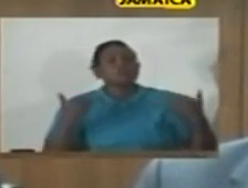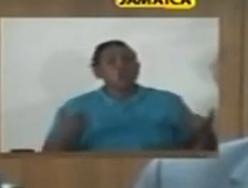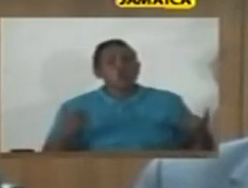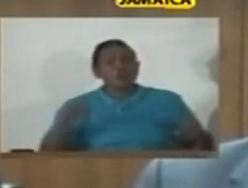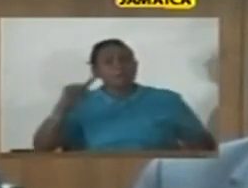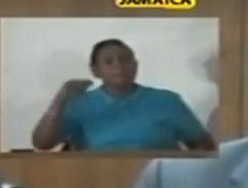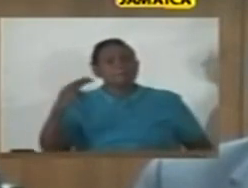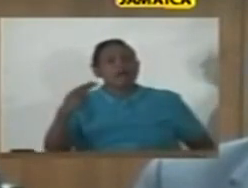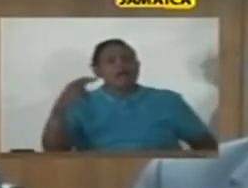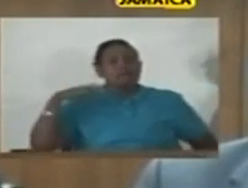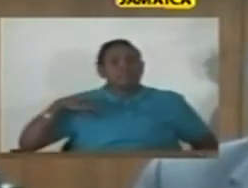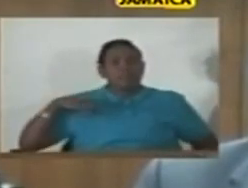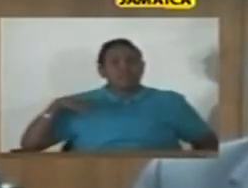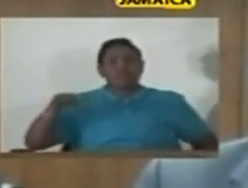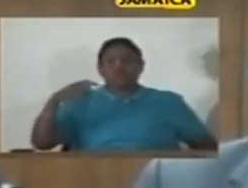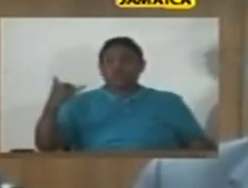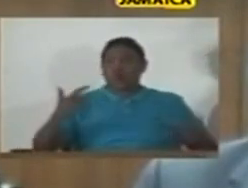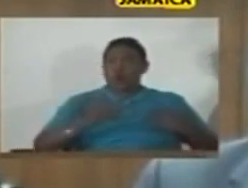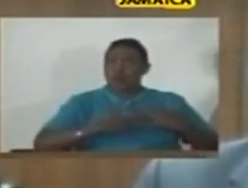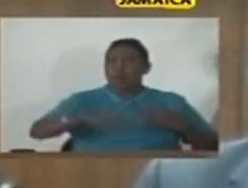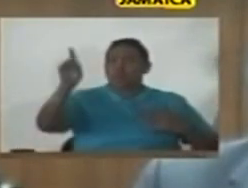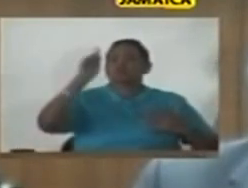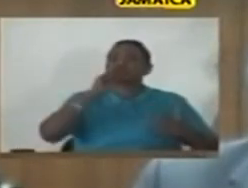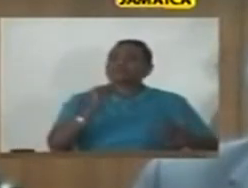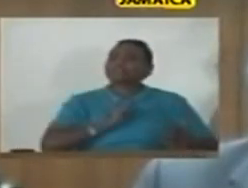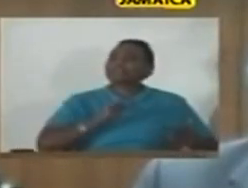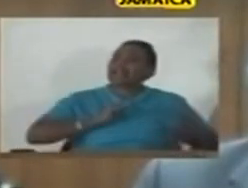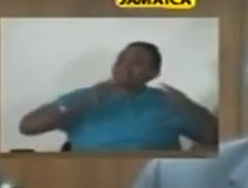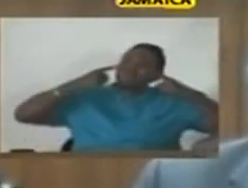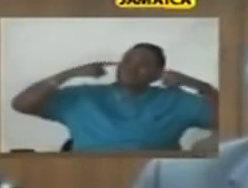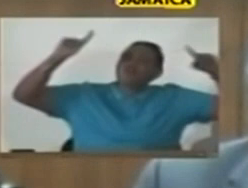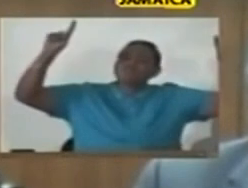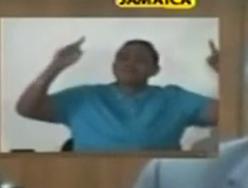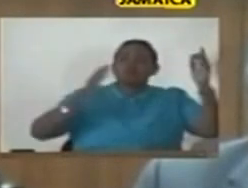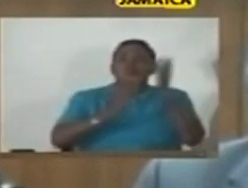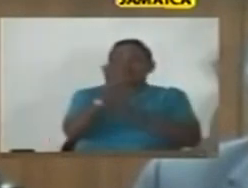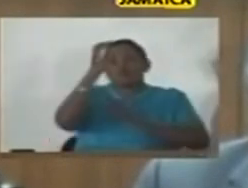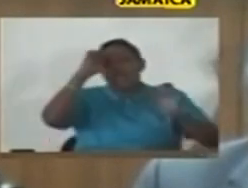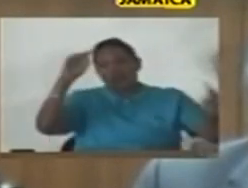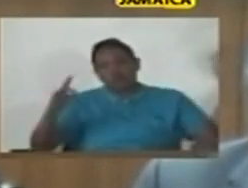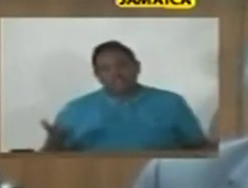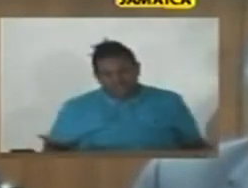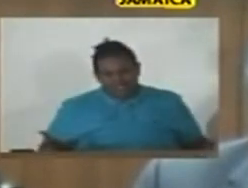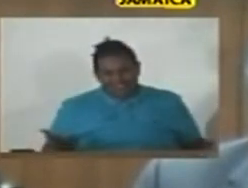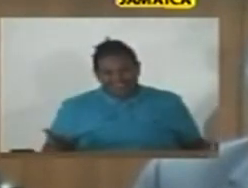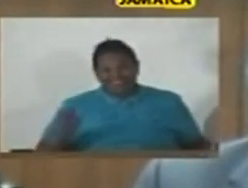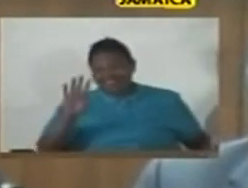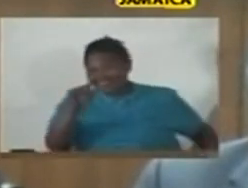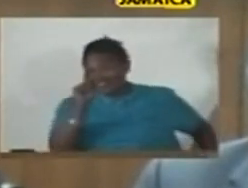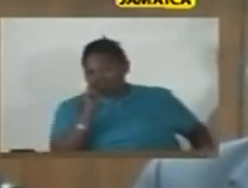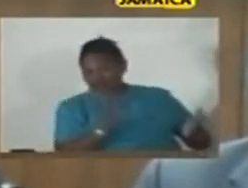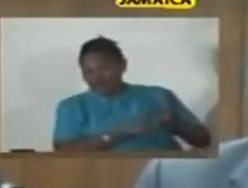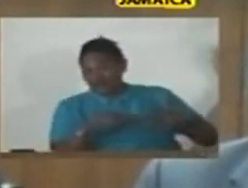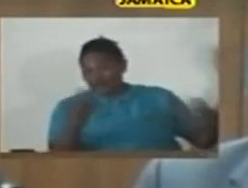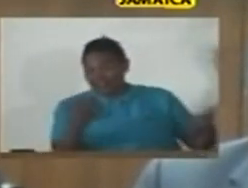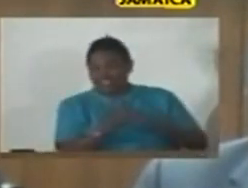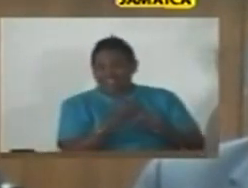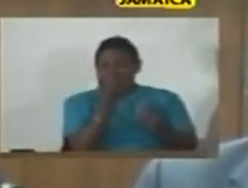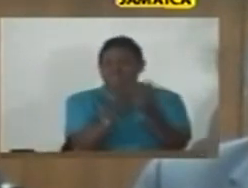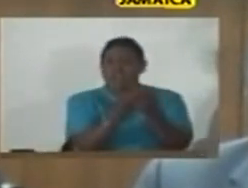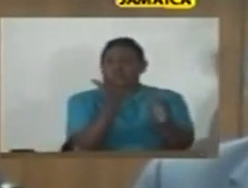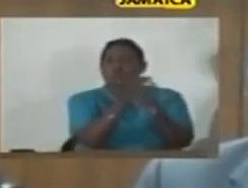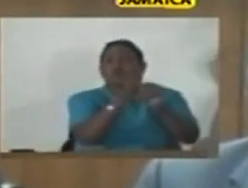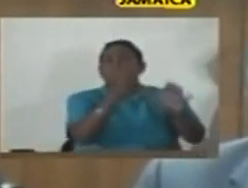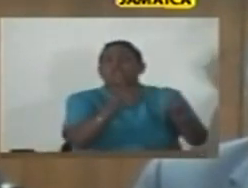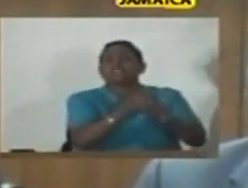beneficiaries now well on their way to self-fulfillment through education. Of note was the fact that the winner of